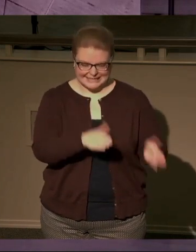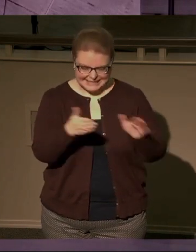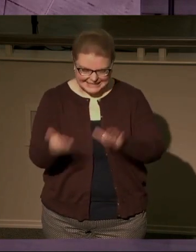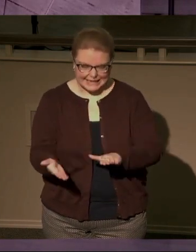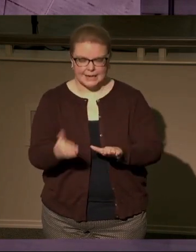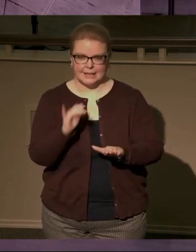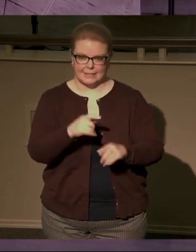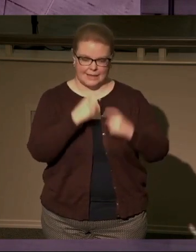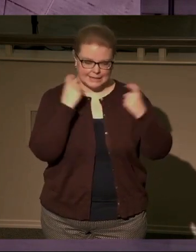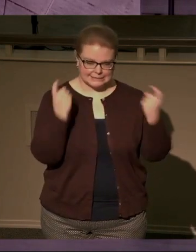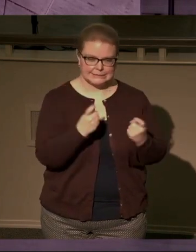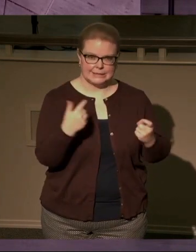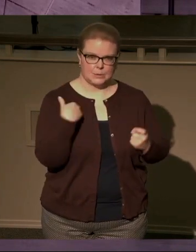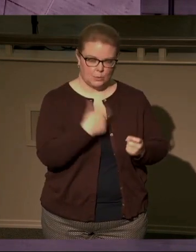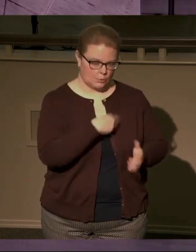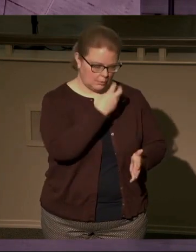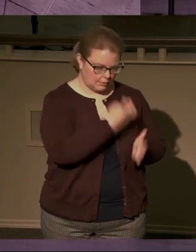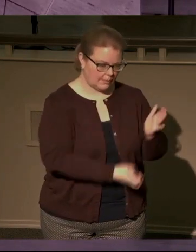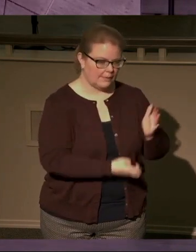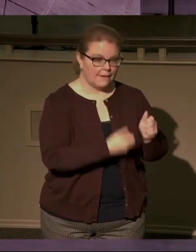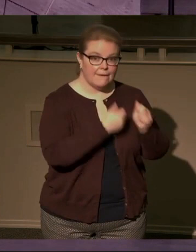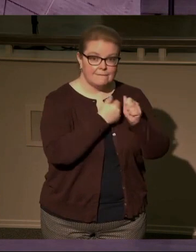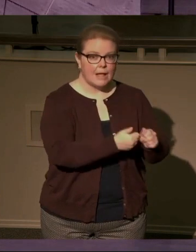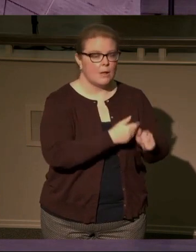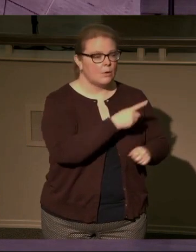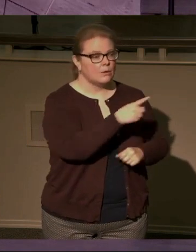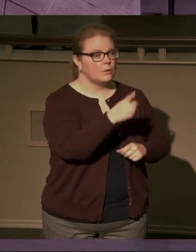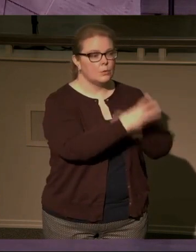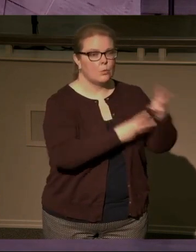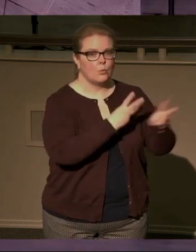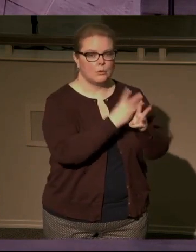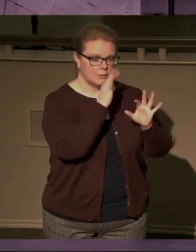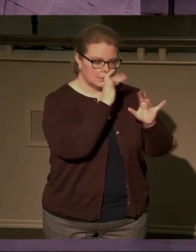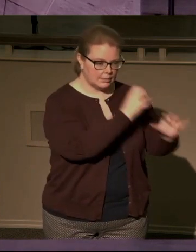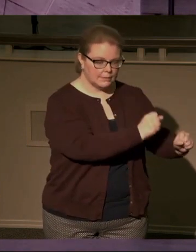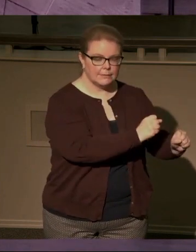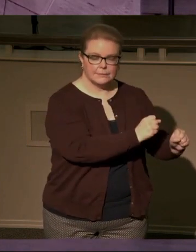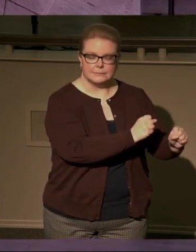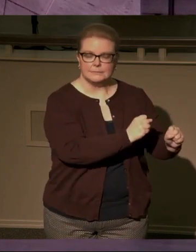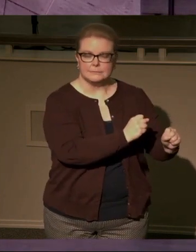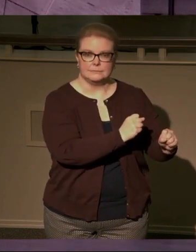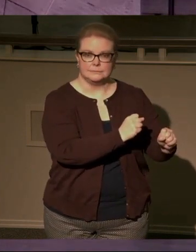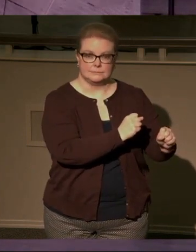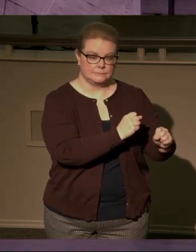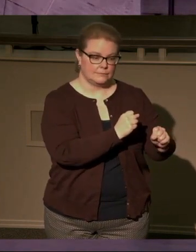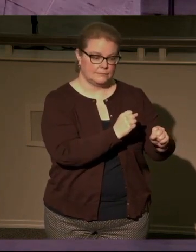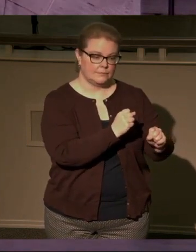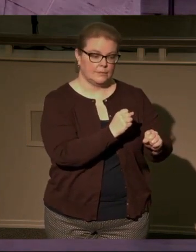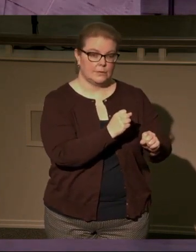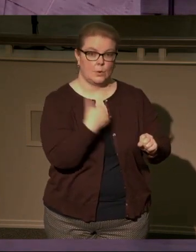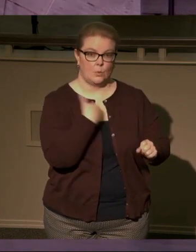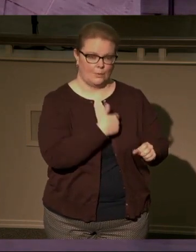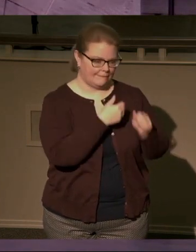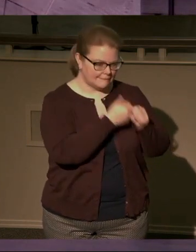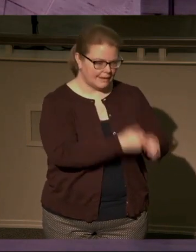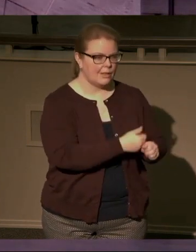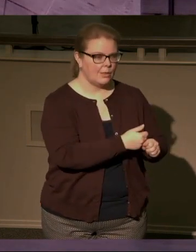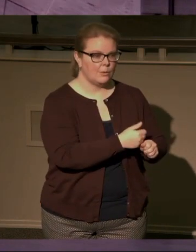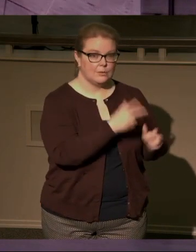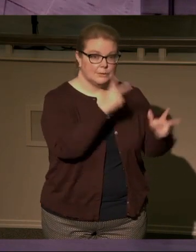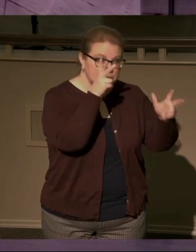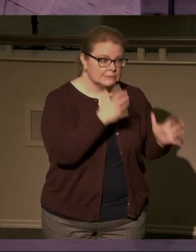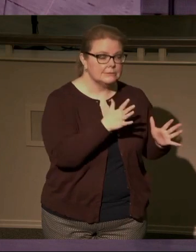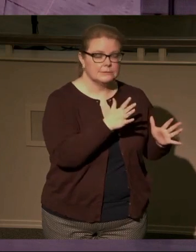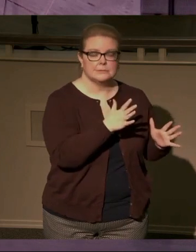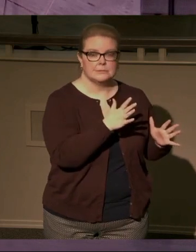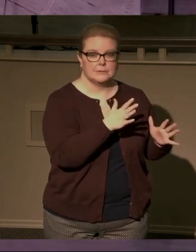walked, following the course of this world. You catch what he says? Following the course of this world, following the prince of the power of the air,